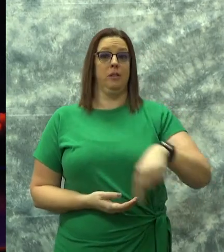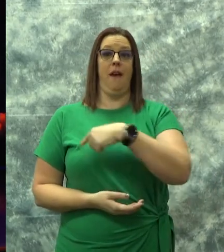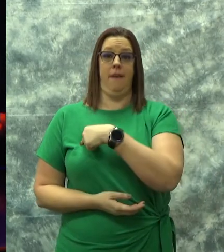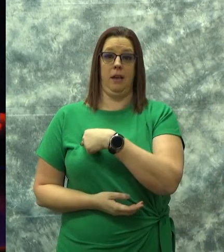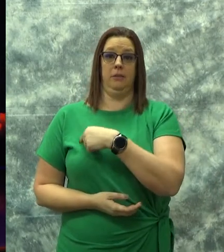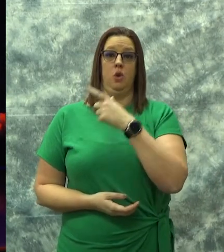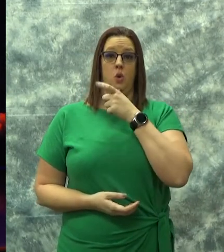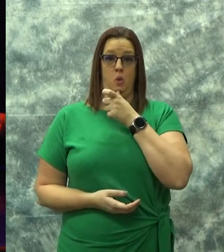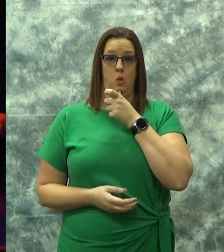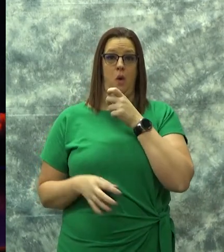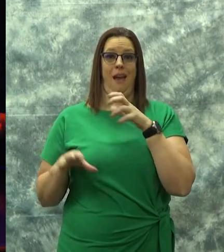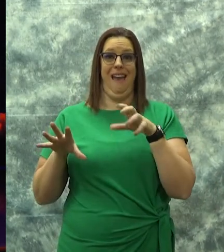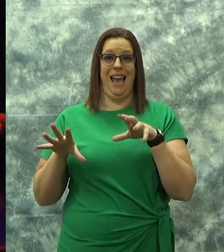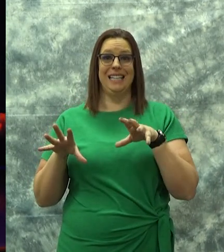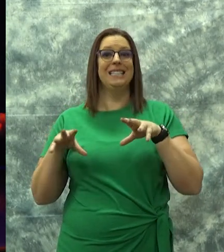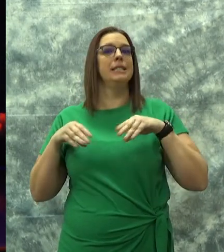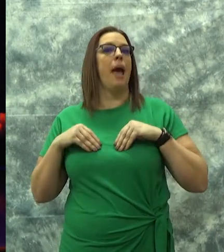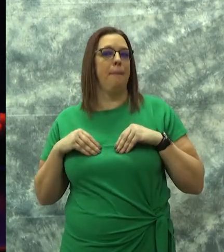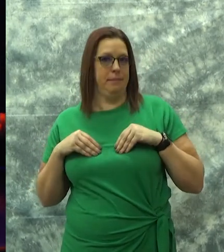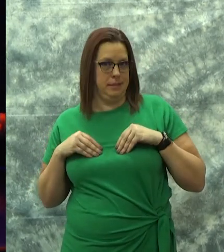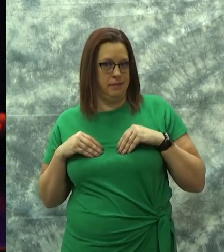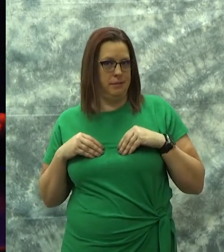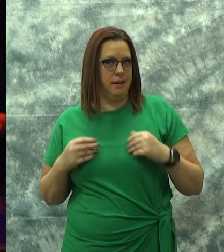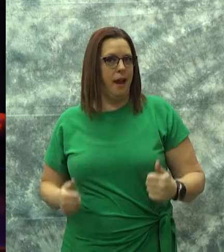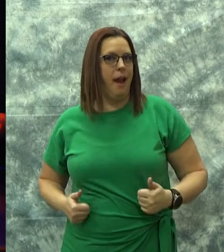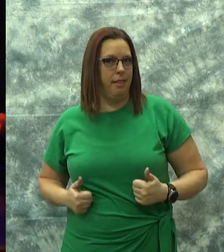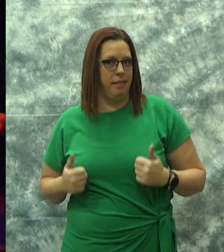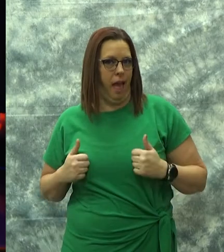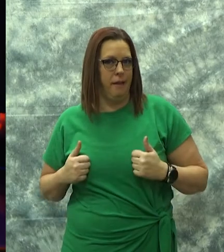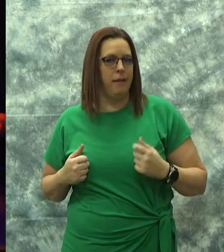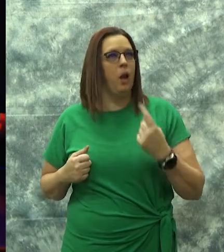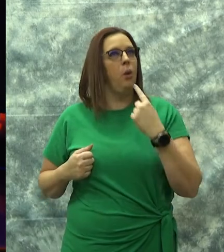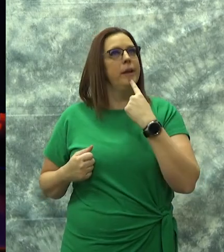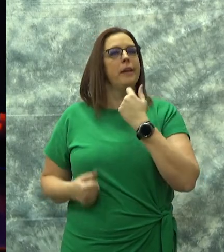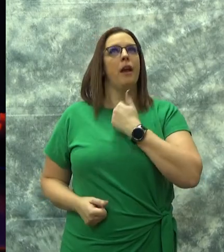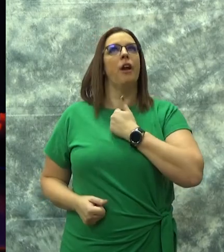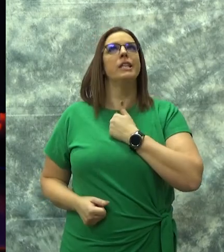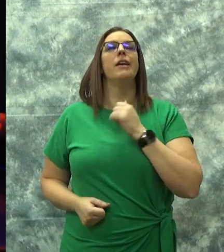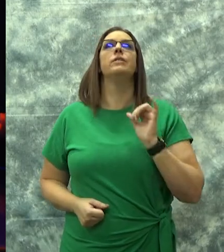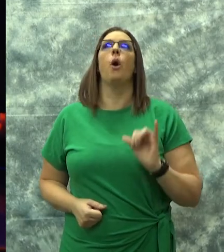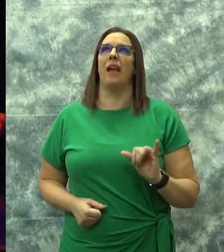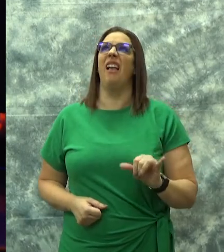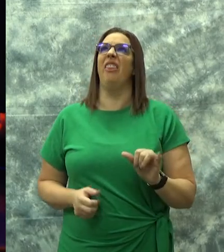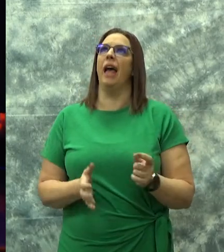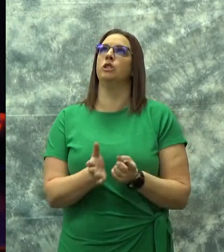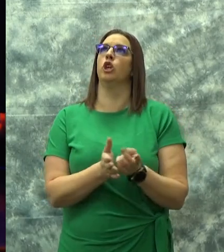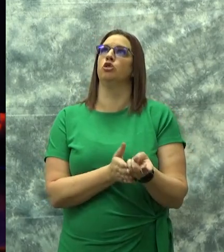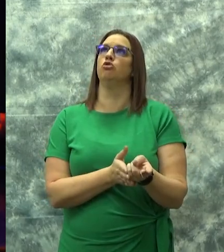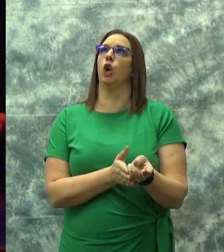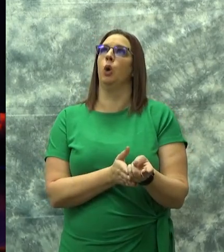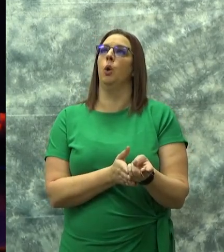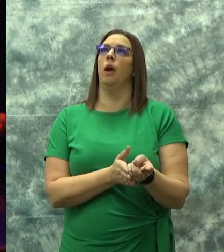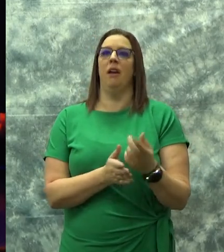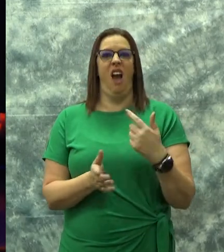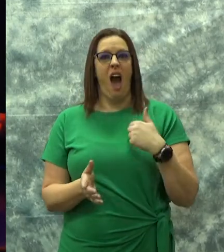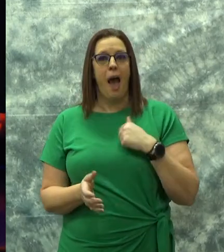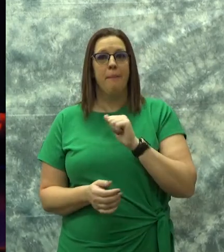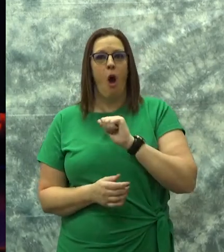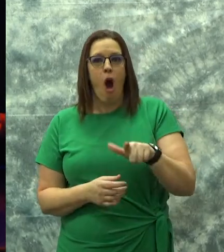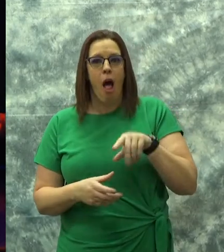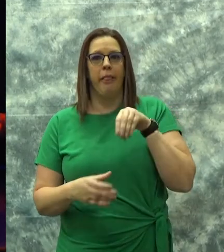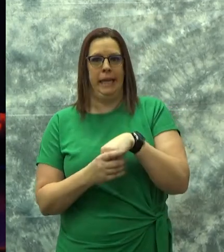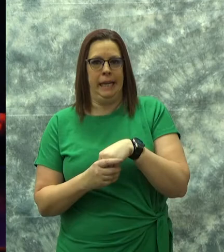who accept this about life and say to ourselves, okay, if this is what's true, I'm all